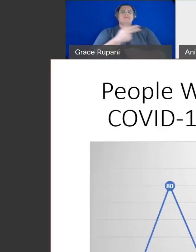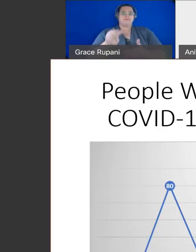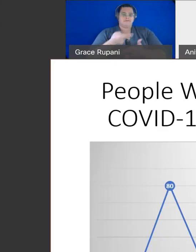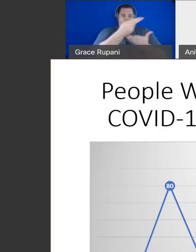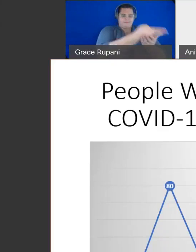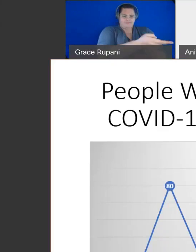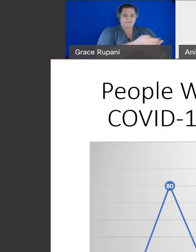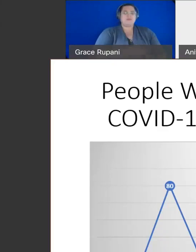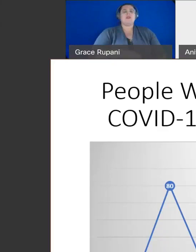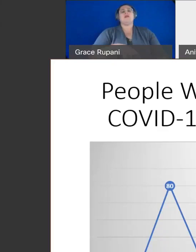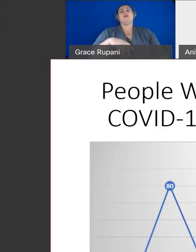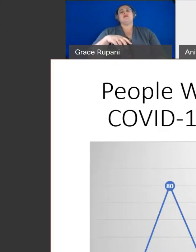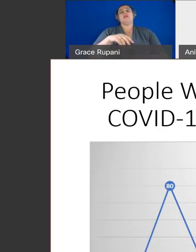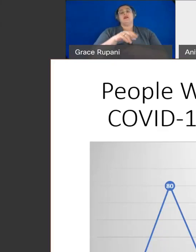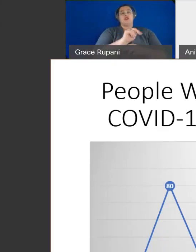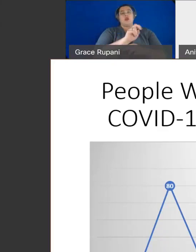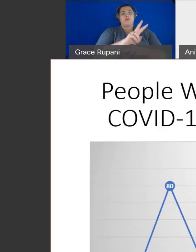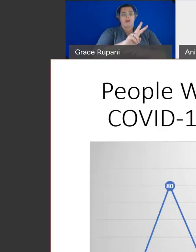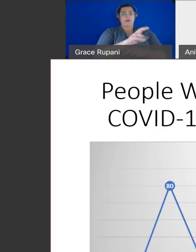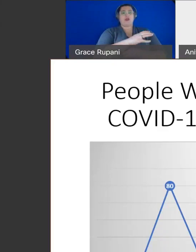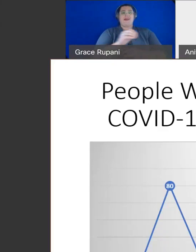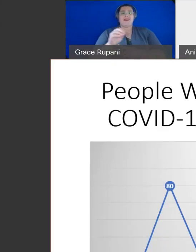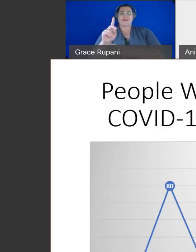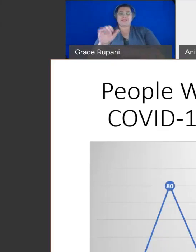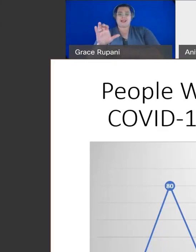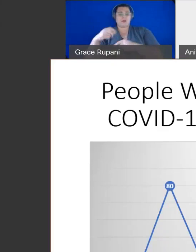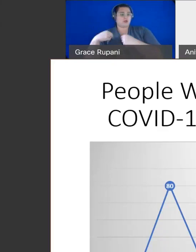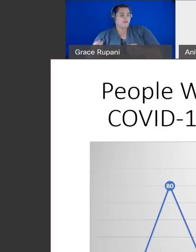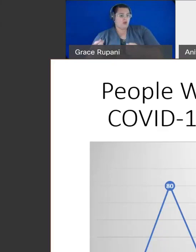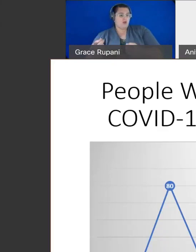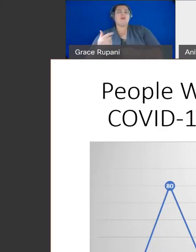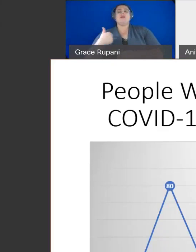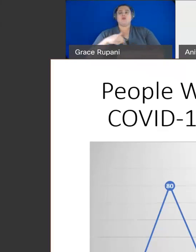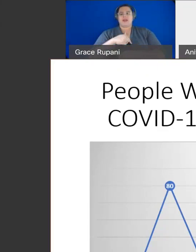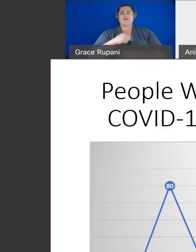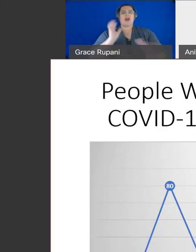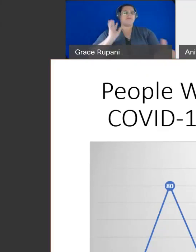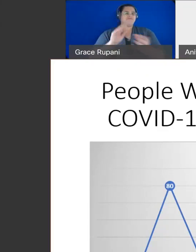In November and to date in December, we've had 10 people who required